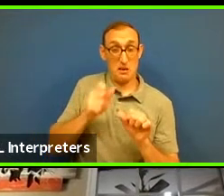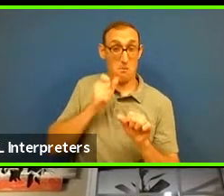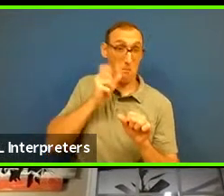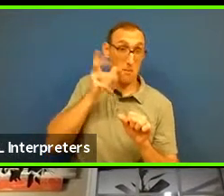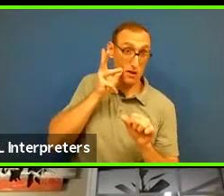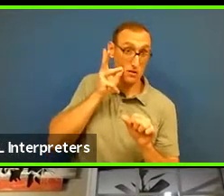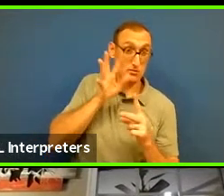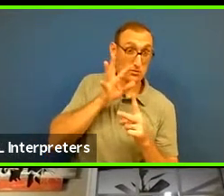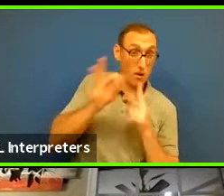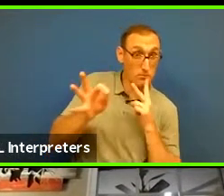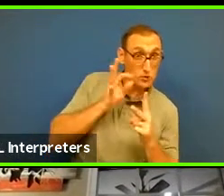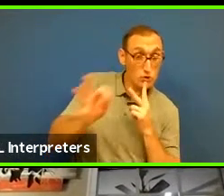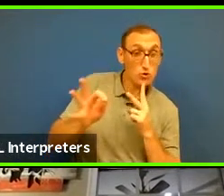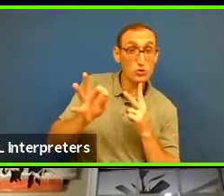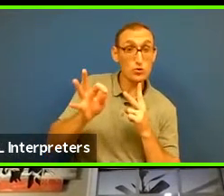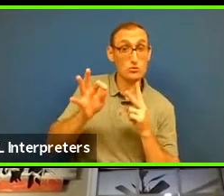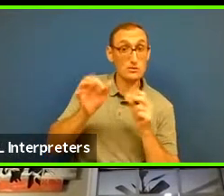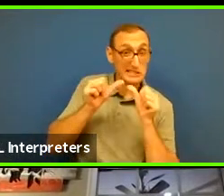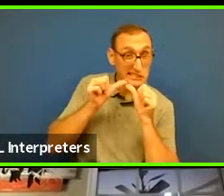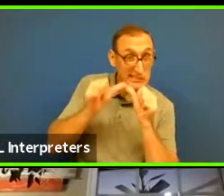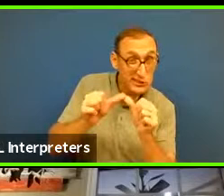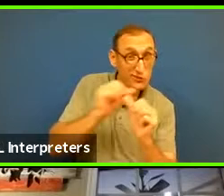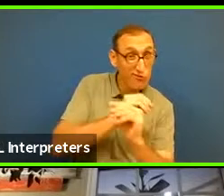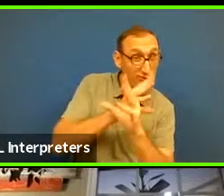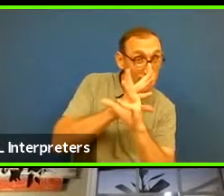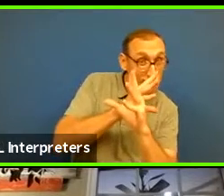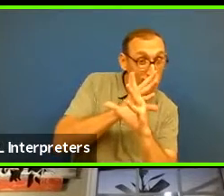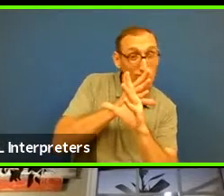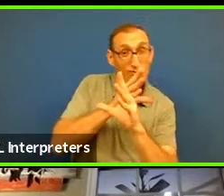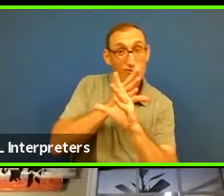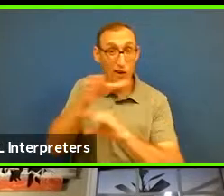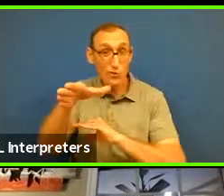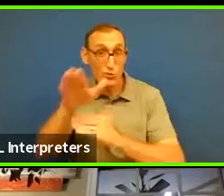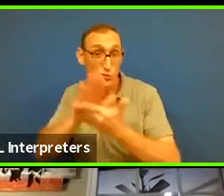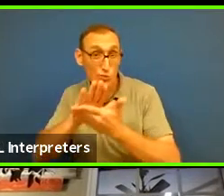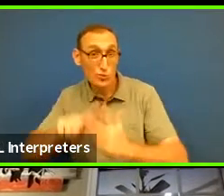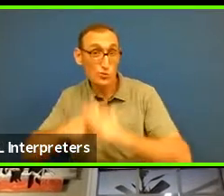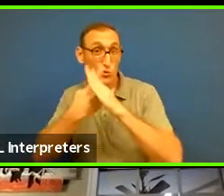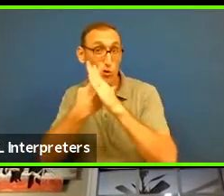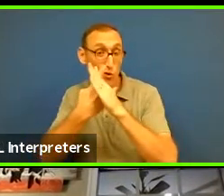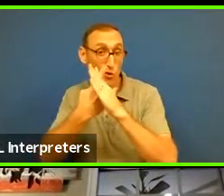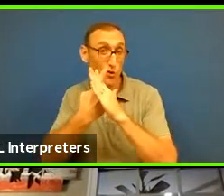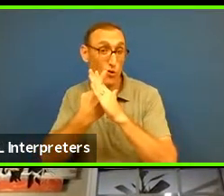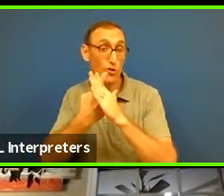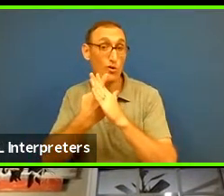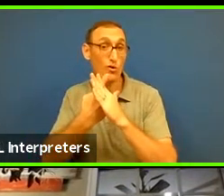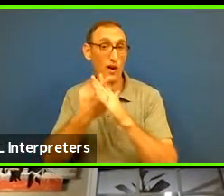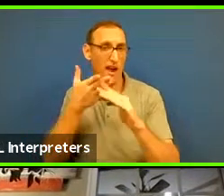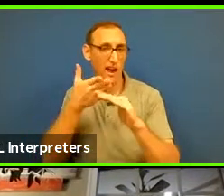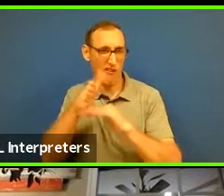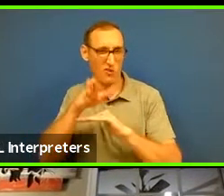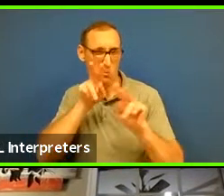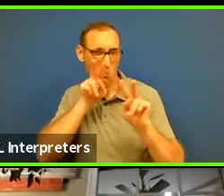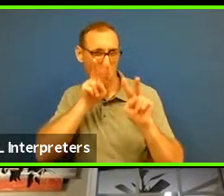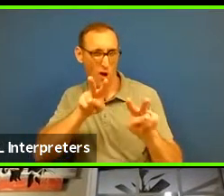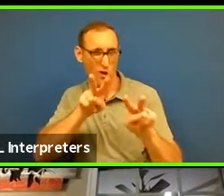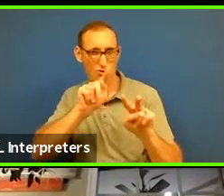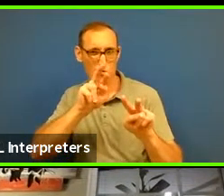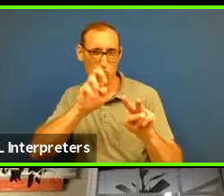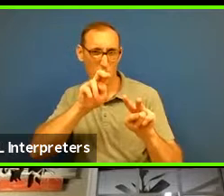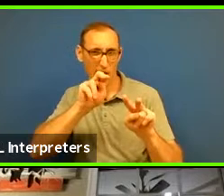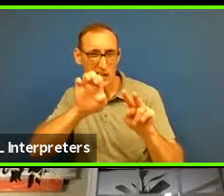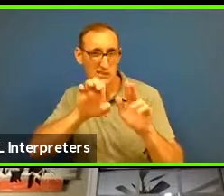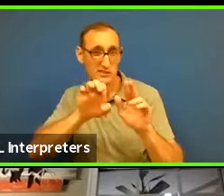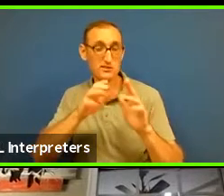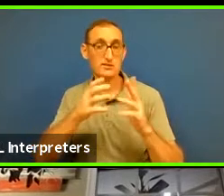learning once school has started after monitoring trends, I think. Yep, and if they'll